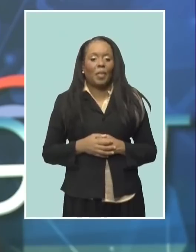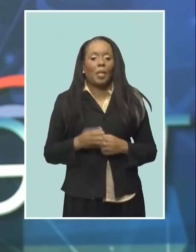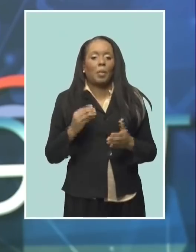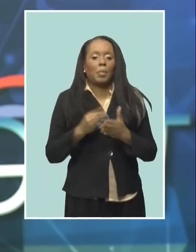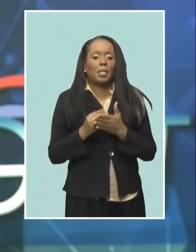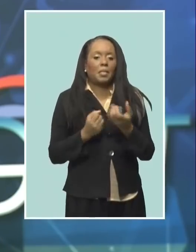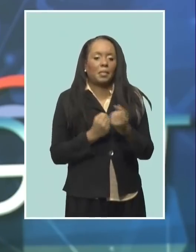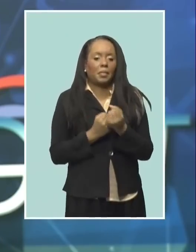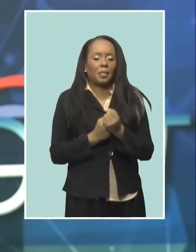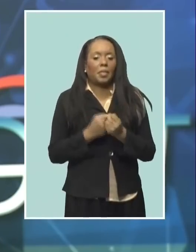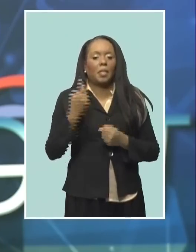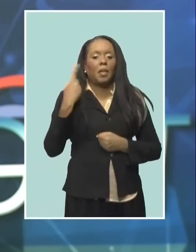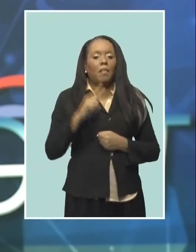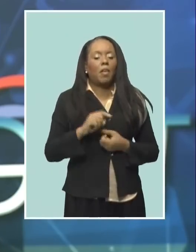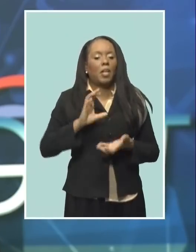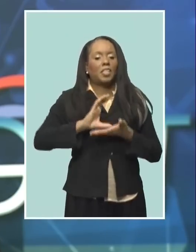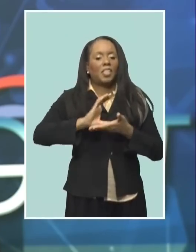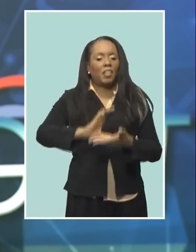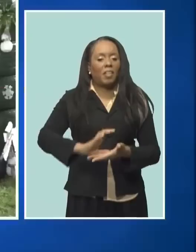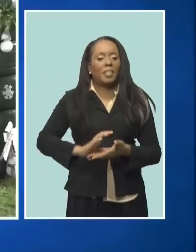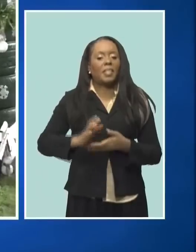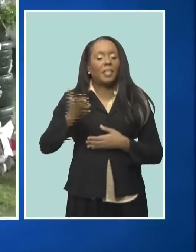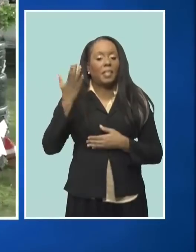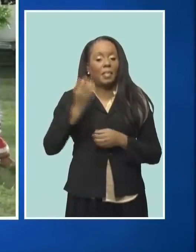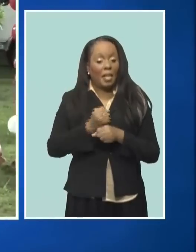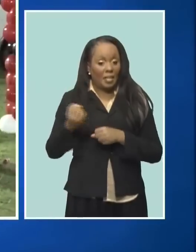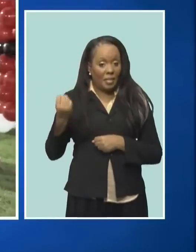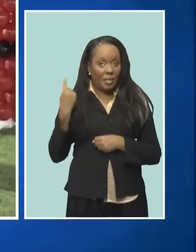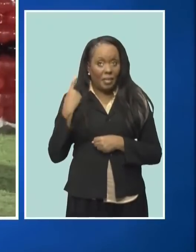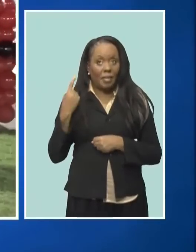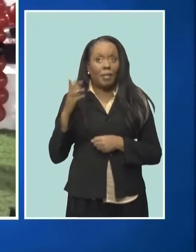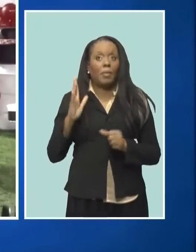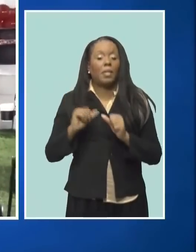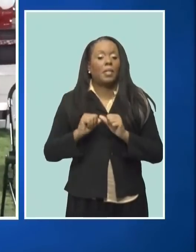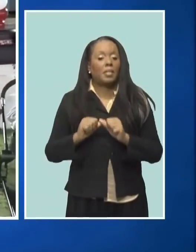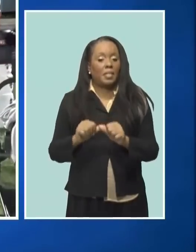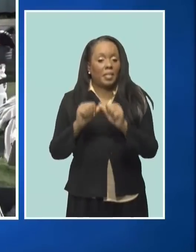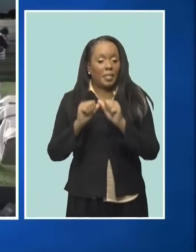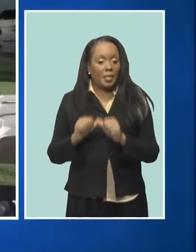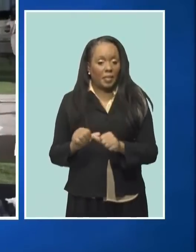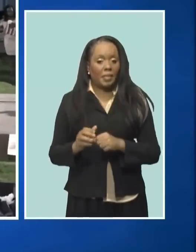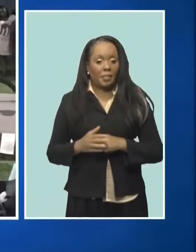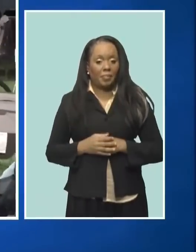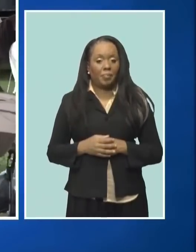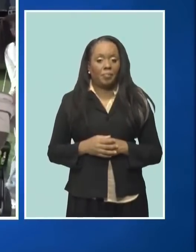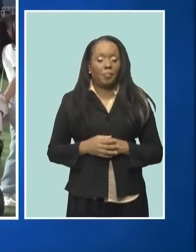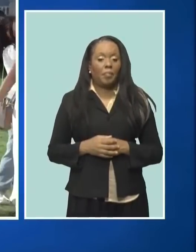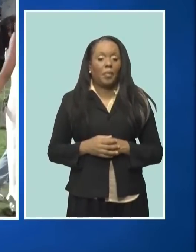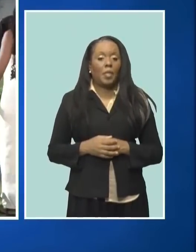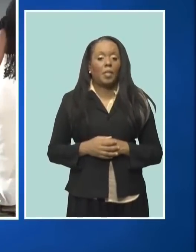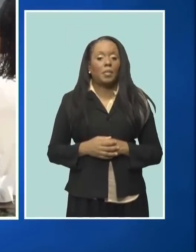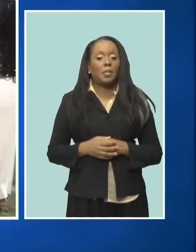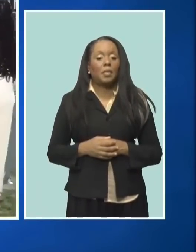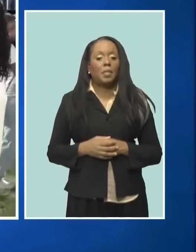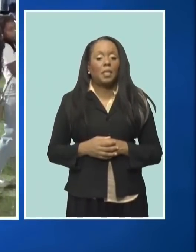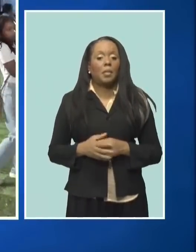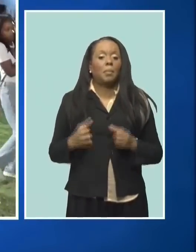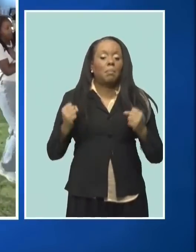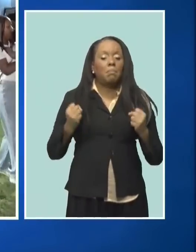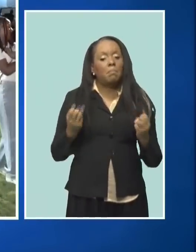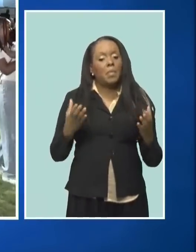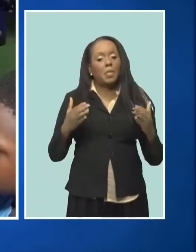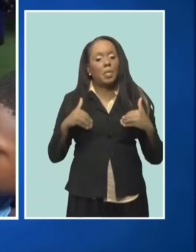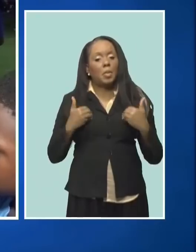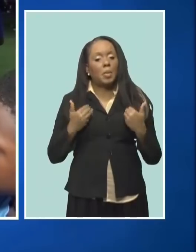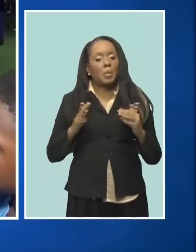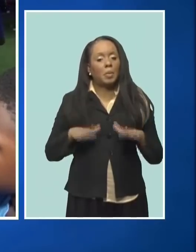extend assistance to many in need. Founder Sharon Bellamy says the most significant example was entertaining hundreds of